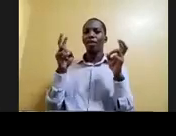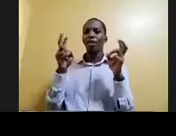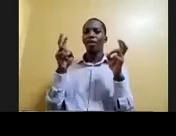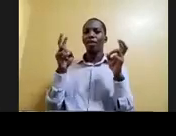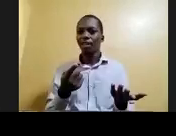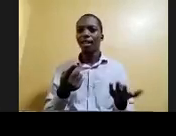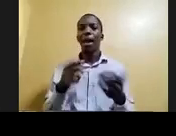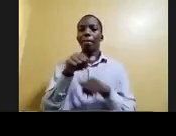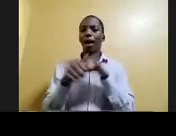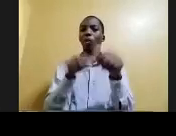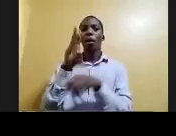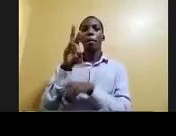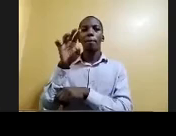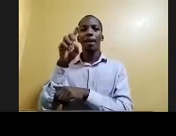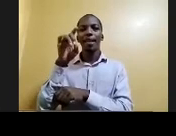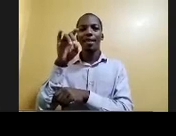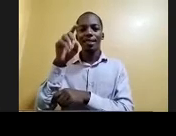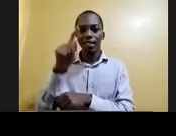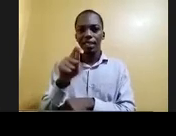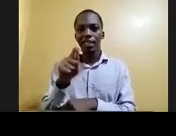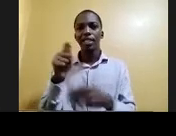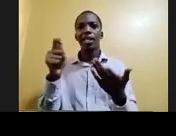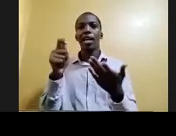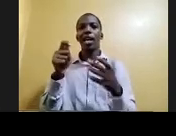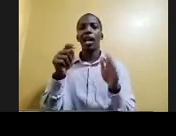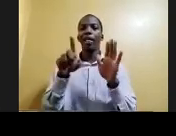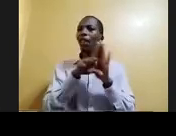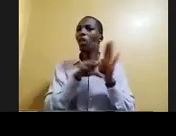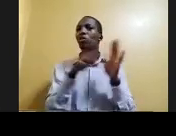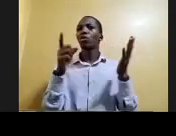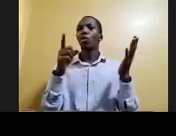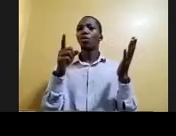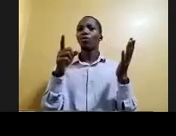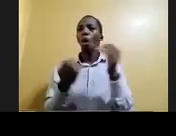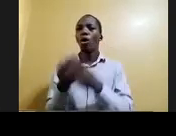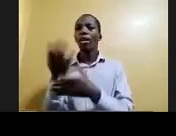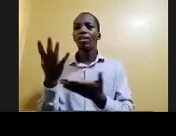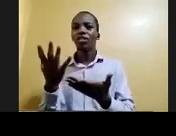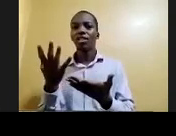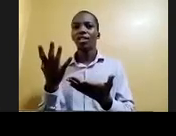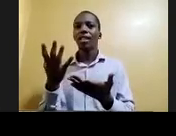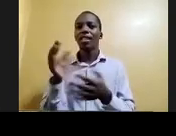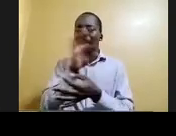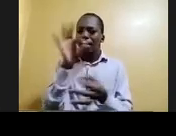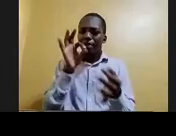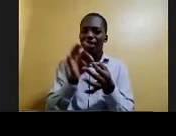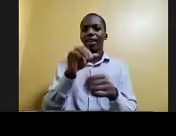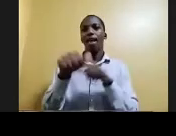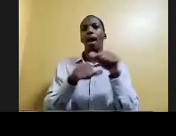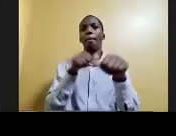Brexit, what are the rules of origin that are being applied, but with specifically with regards